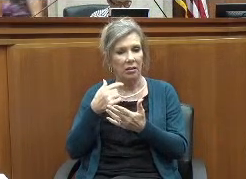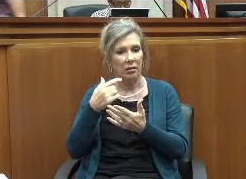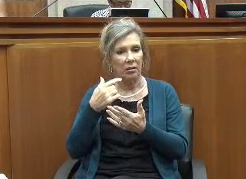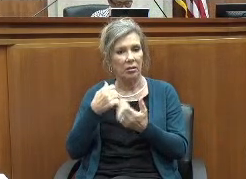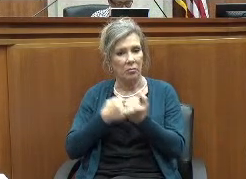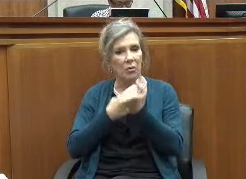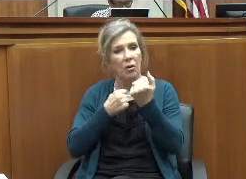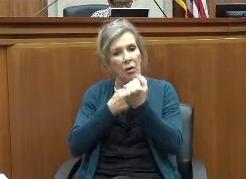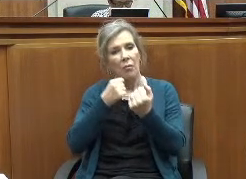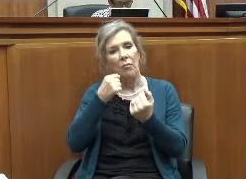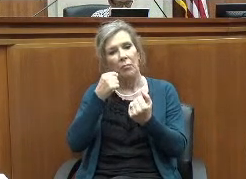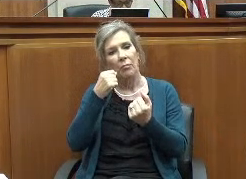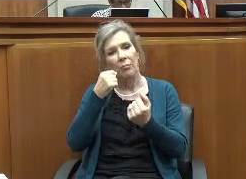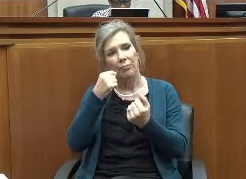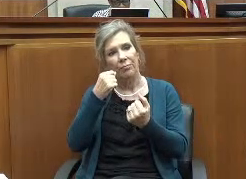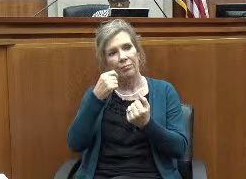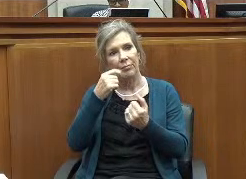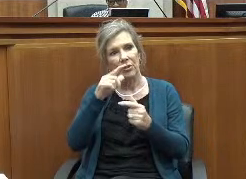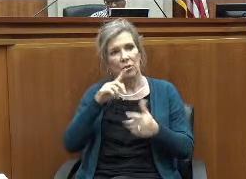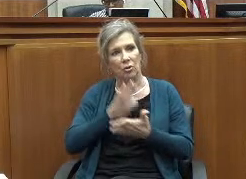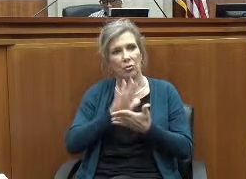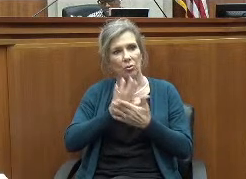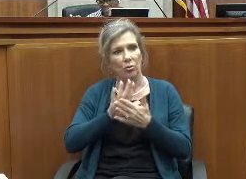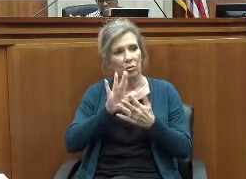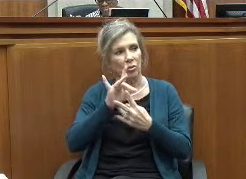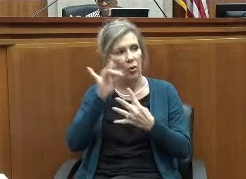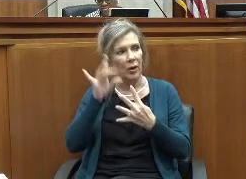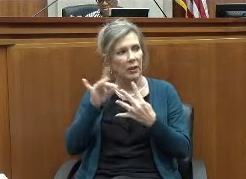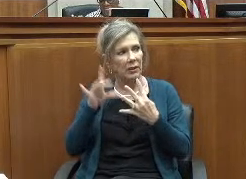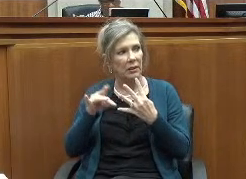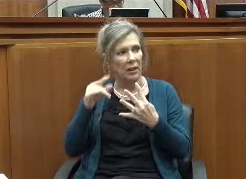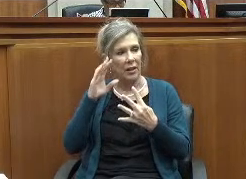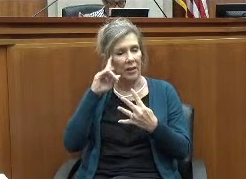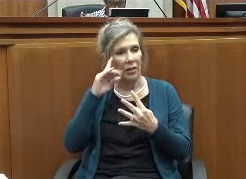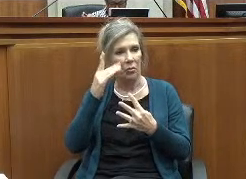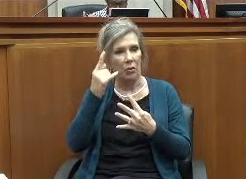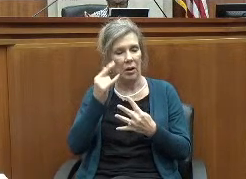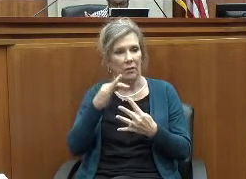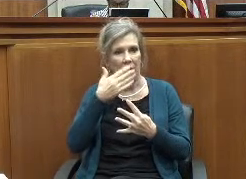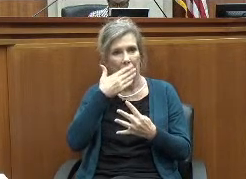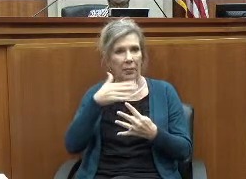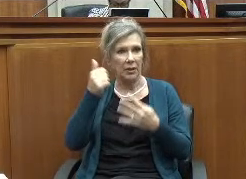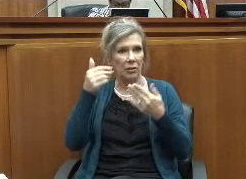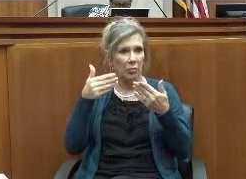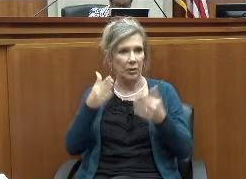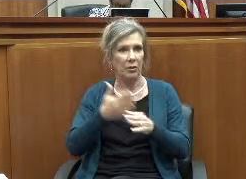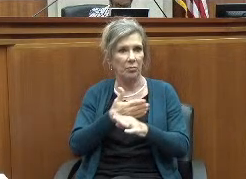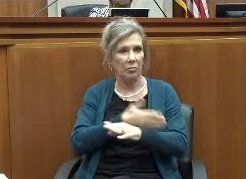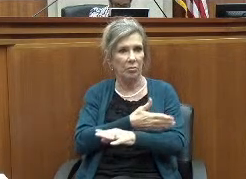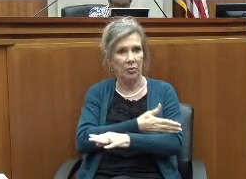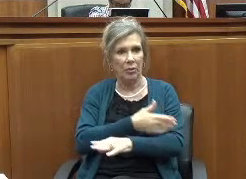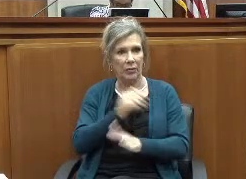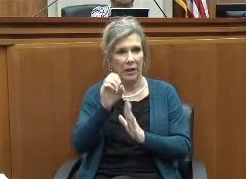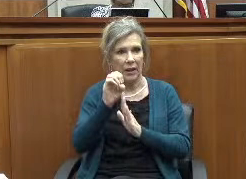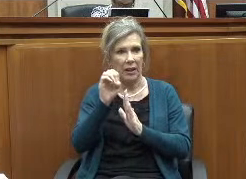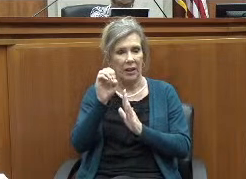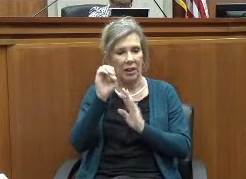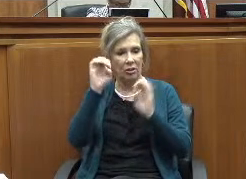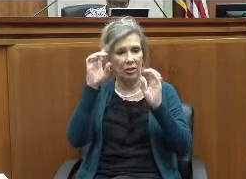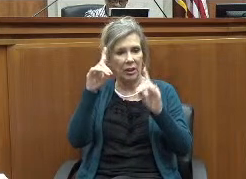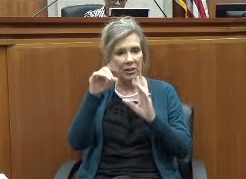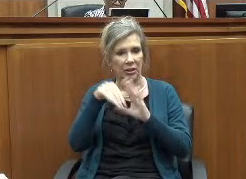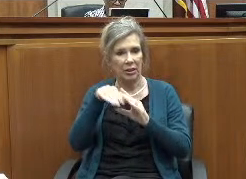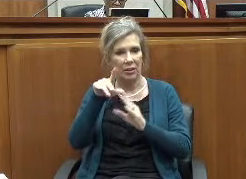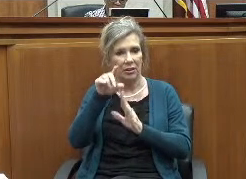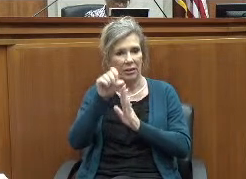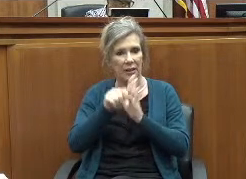also believe that one of the best ways to improve education here in the state of Louisiana, which I know everybody here is, this is obviously a